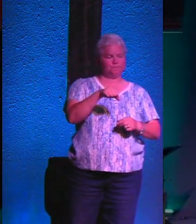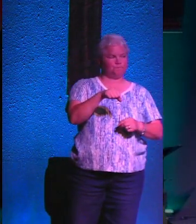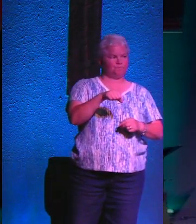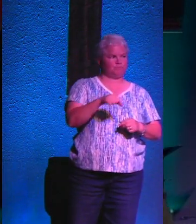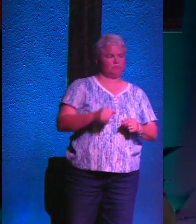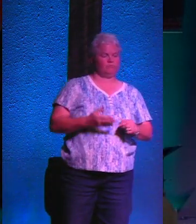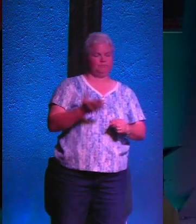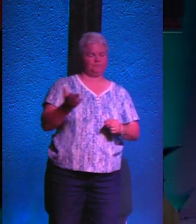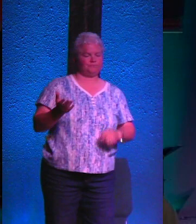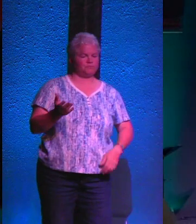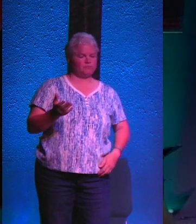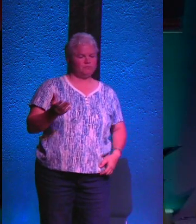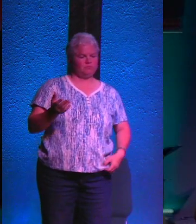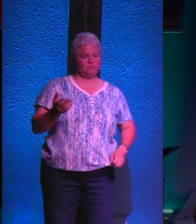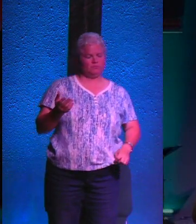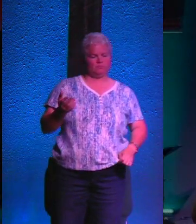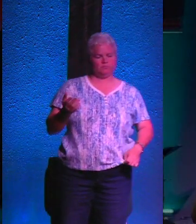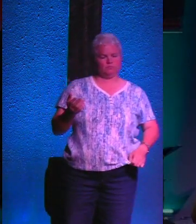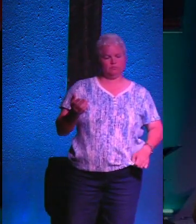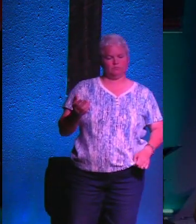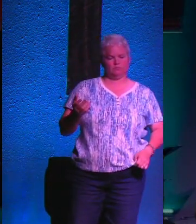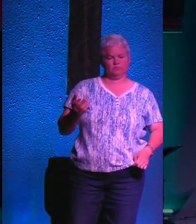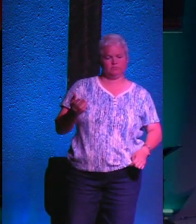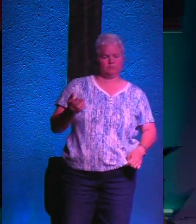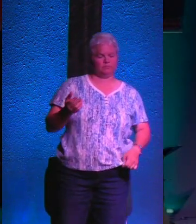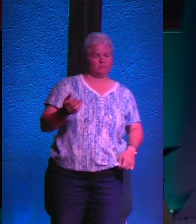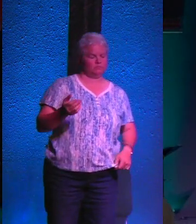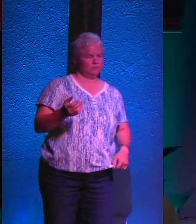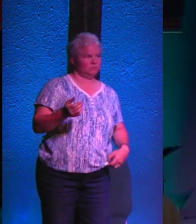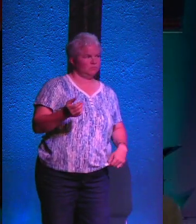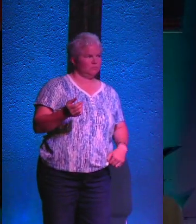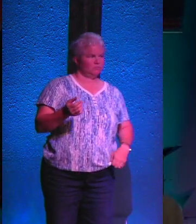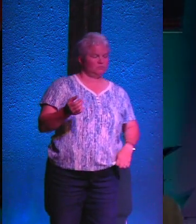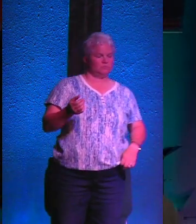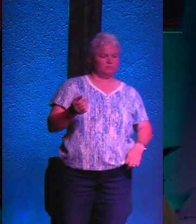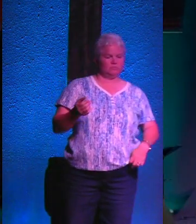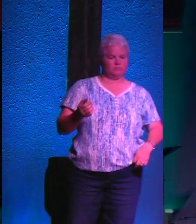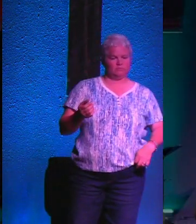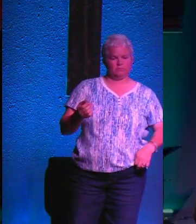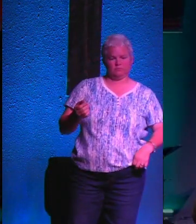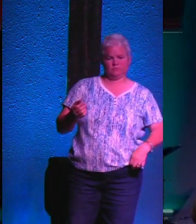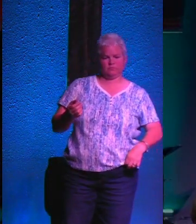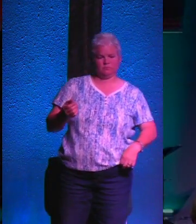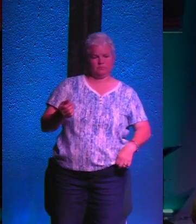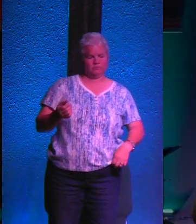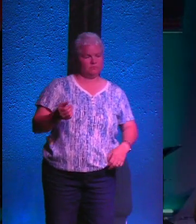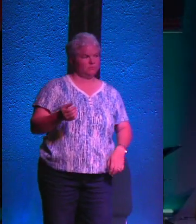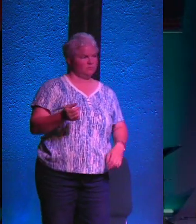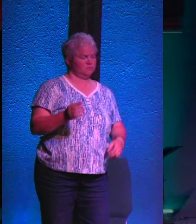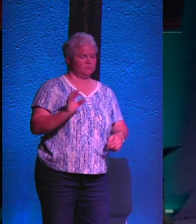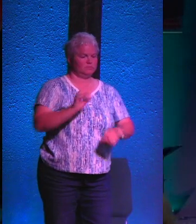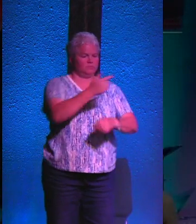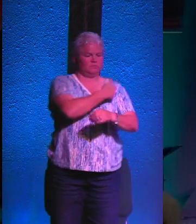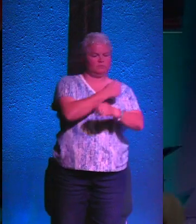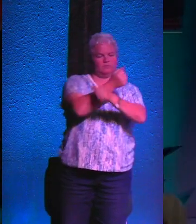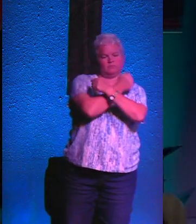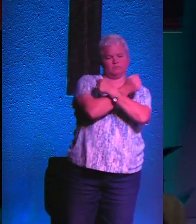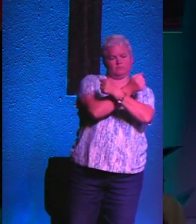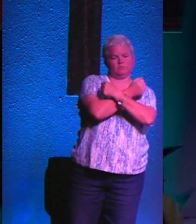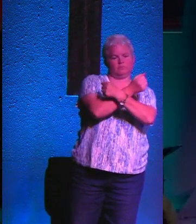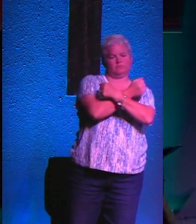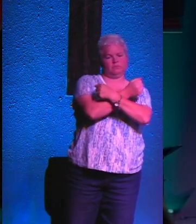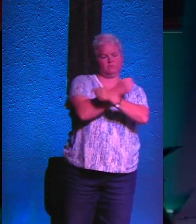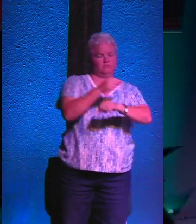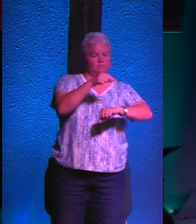thing, in every big thing that we do, we glorify you. Most of all, Jesus, we love you and we want to